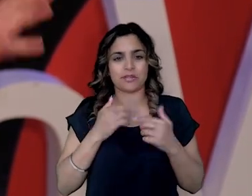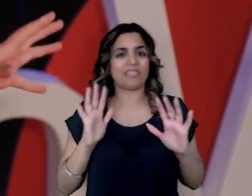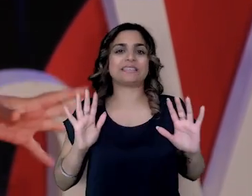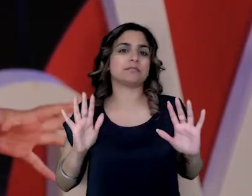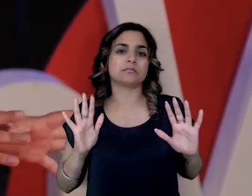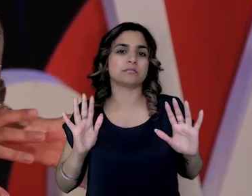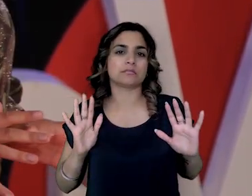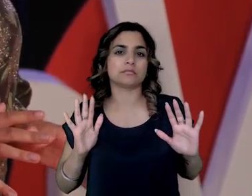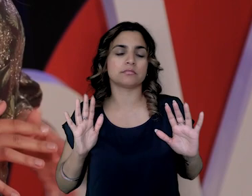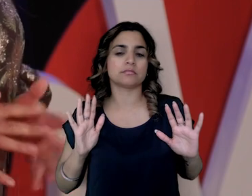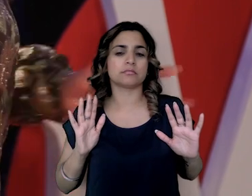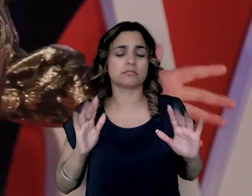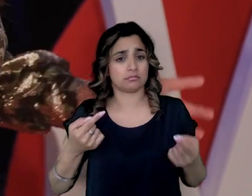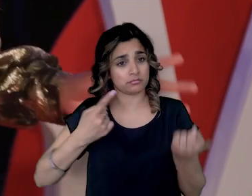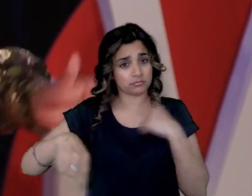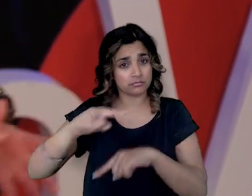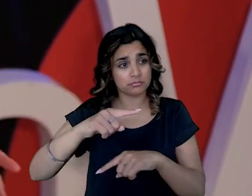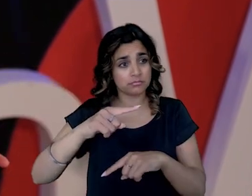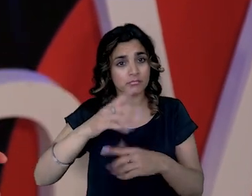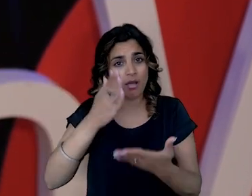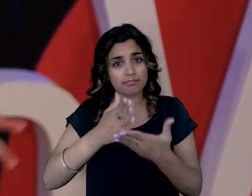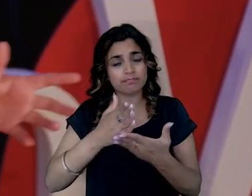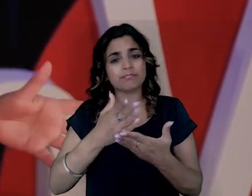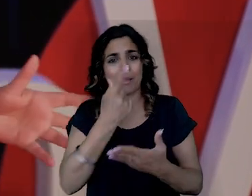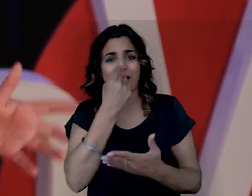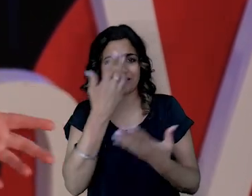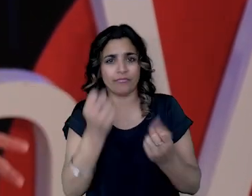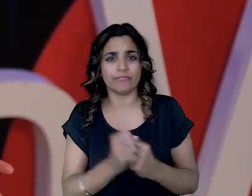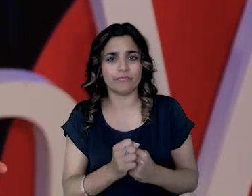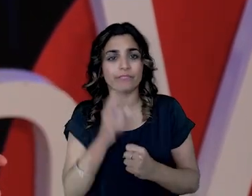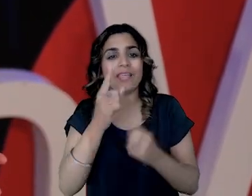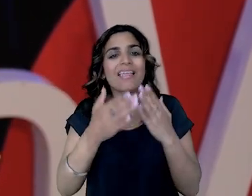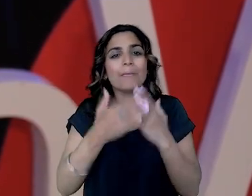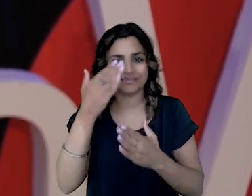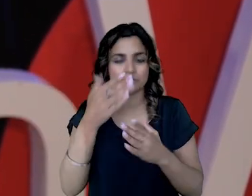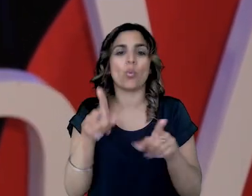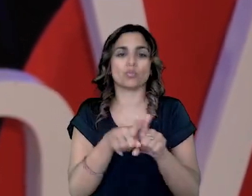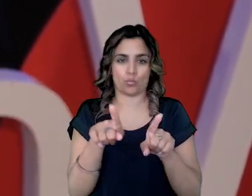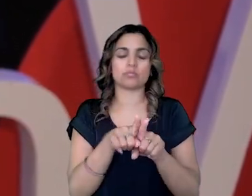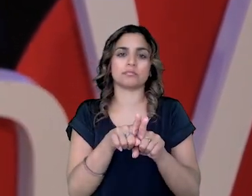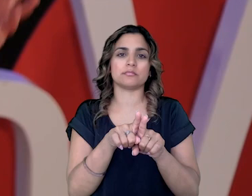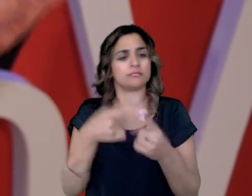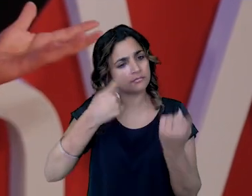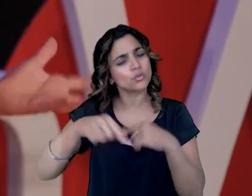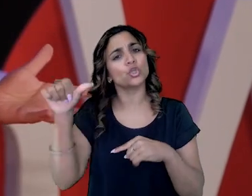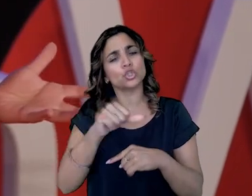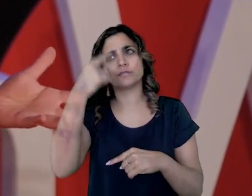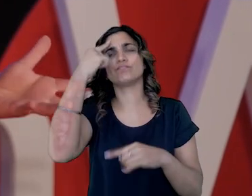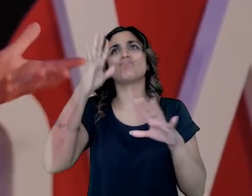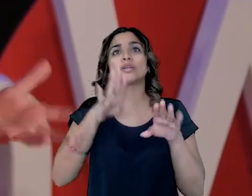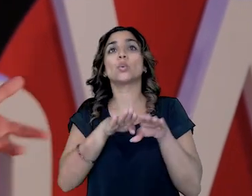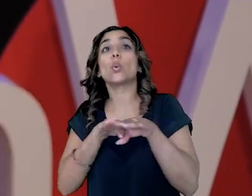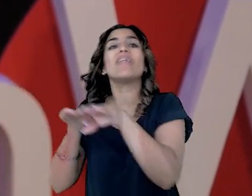because the fact is is that we all have abilities and limits to those abilities so if we design